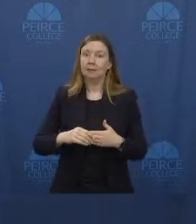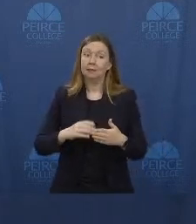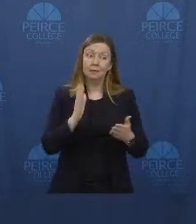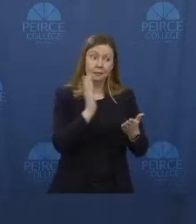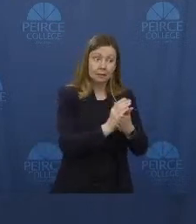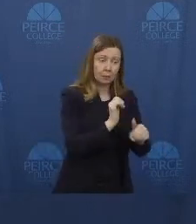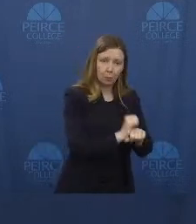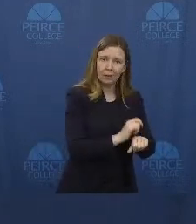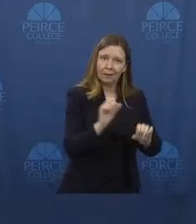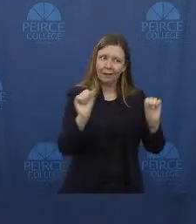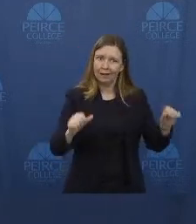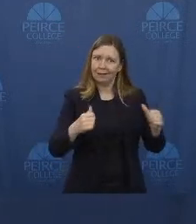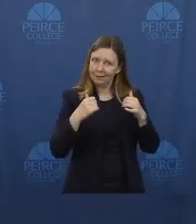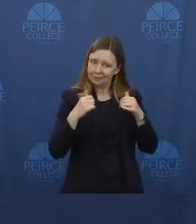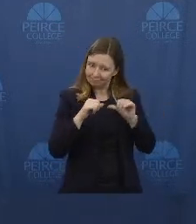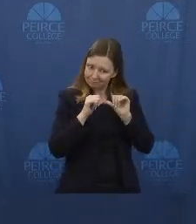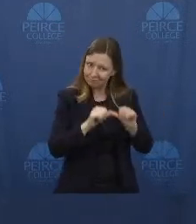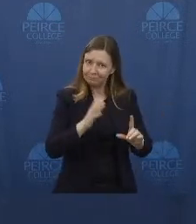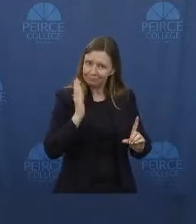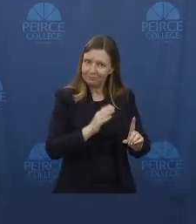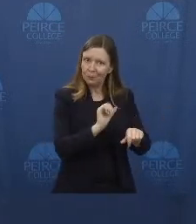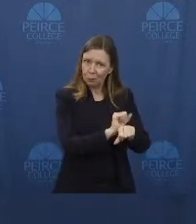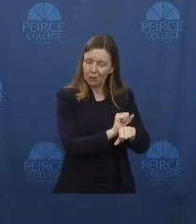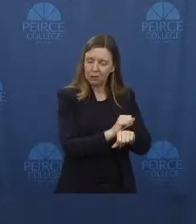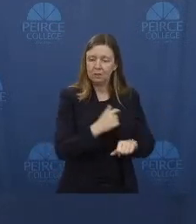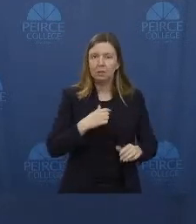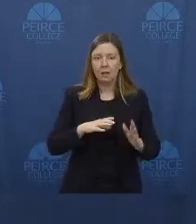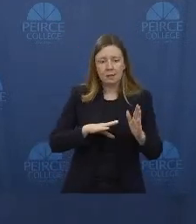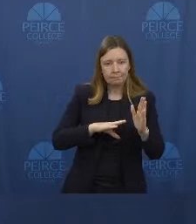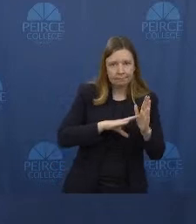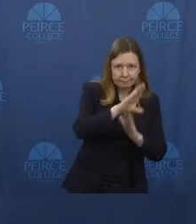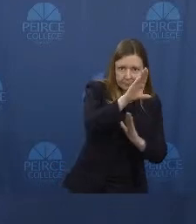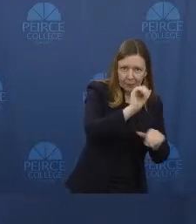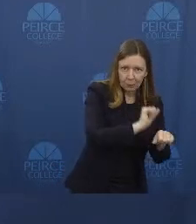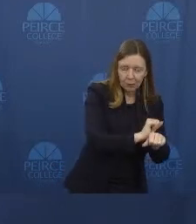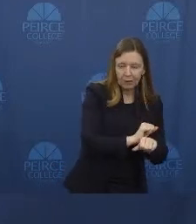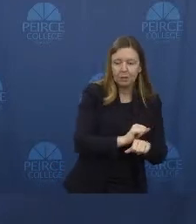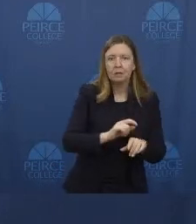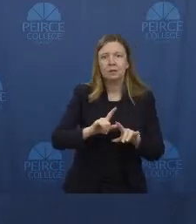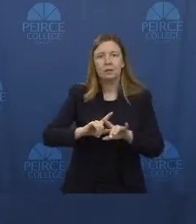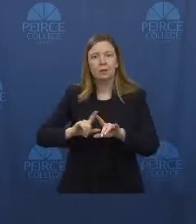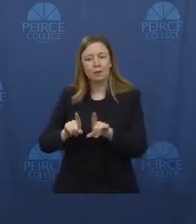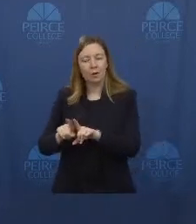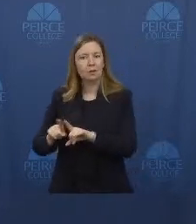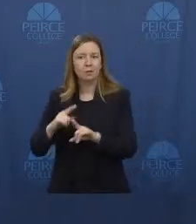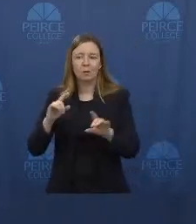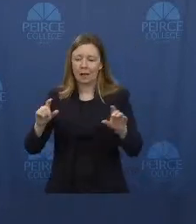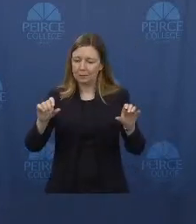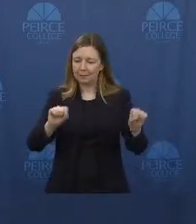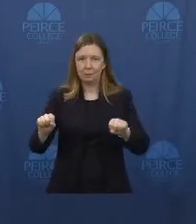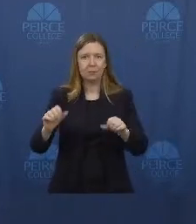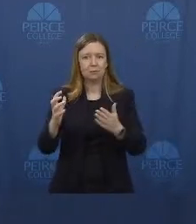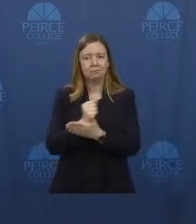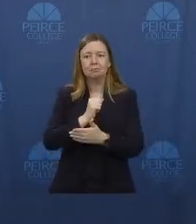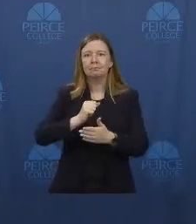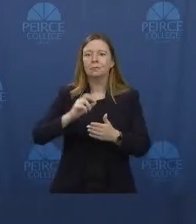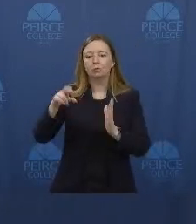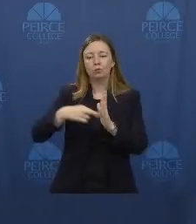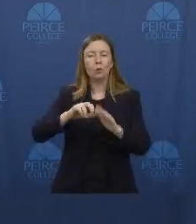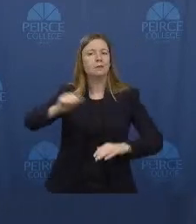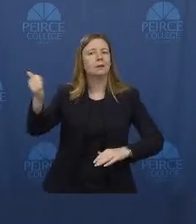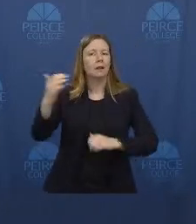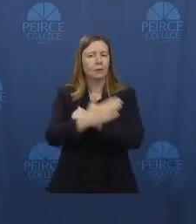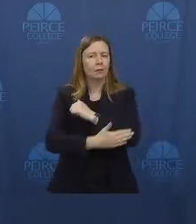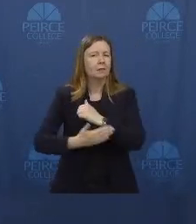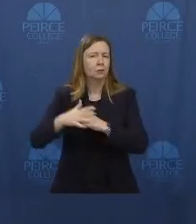working. As I continued to excel, I was given opportunities to take roles in other parts of the country. I